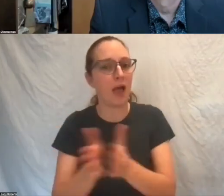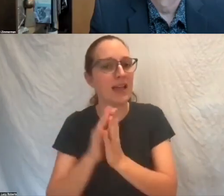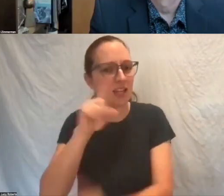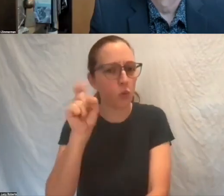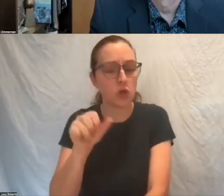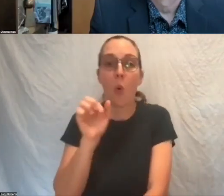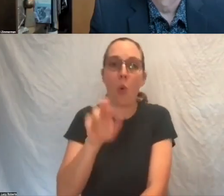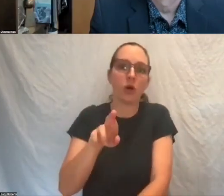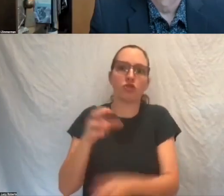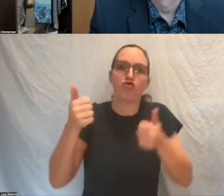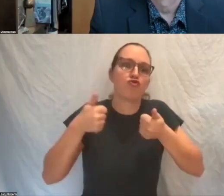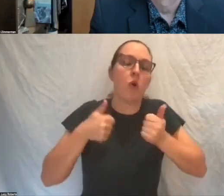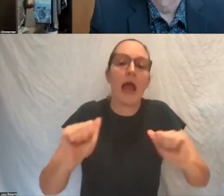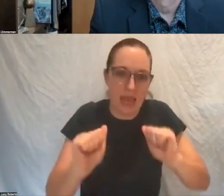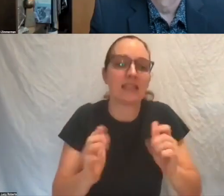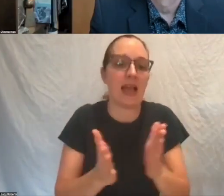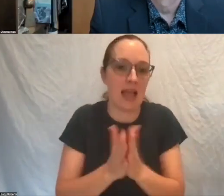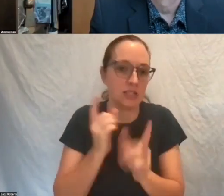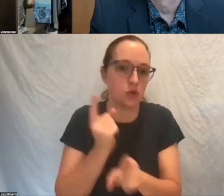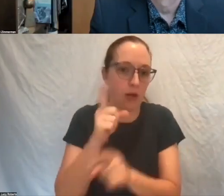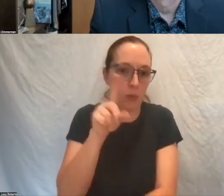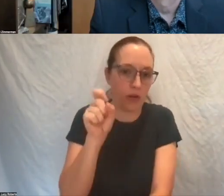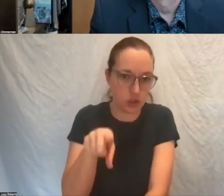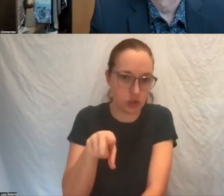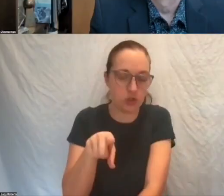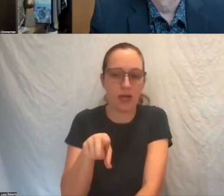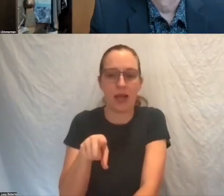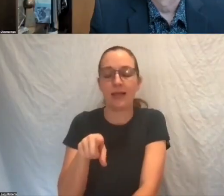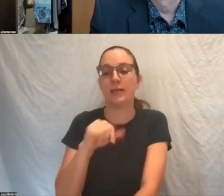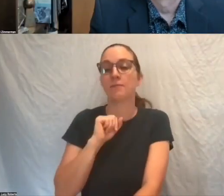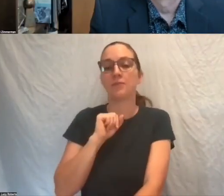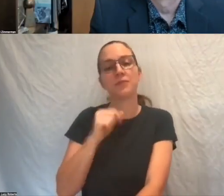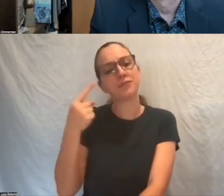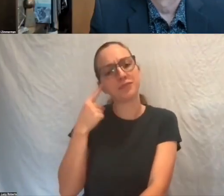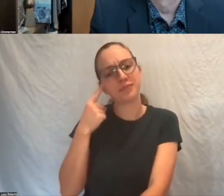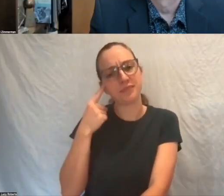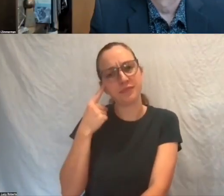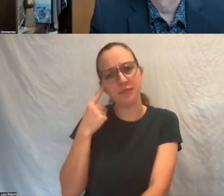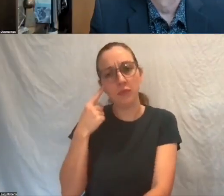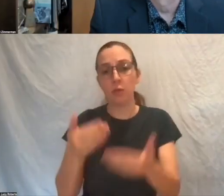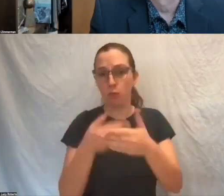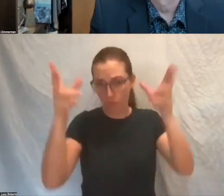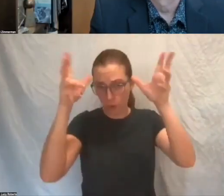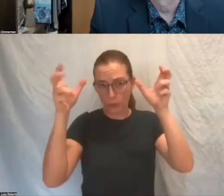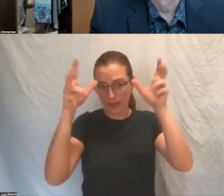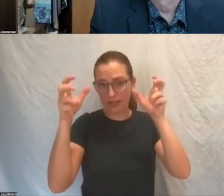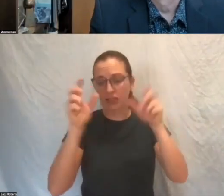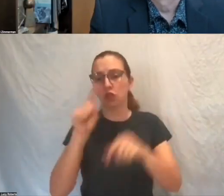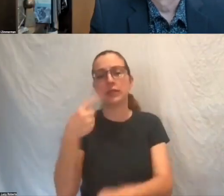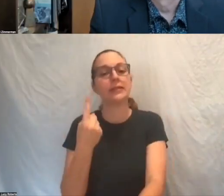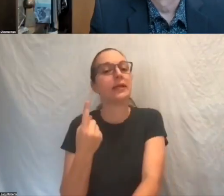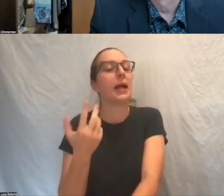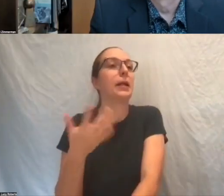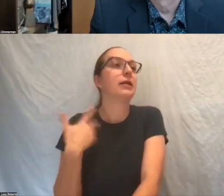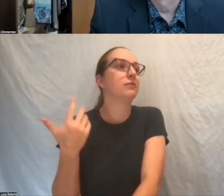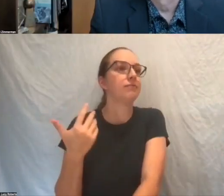right questions or get to know disabled people. And I think prior to Wicked, just even